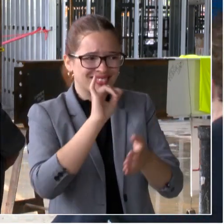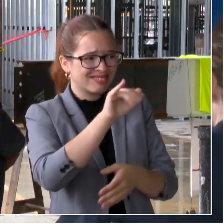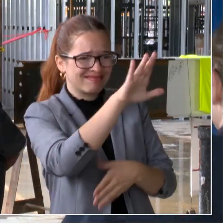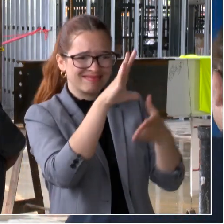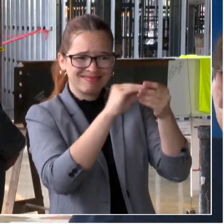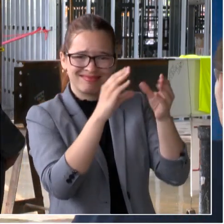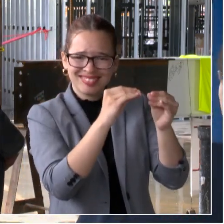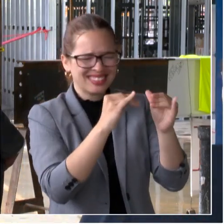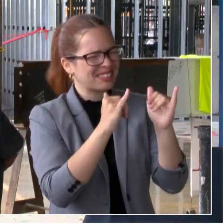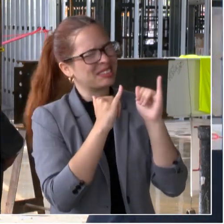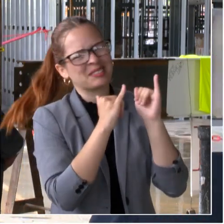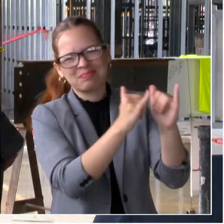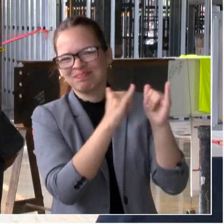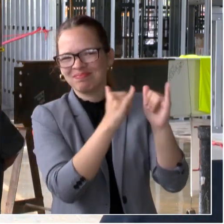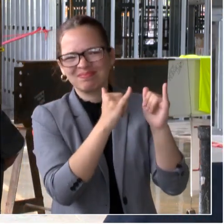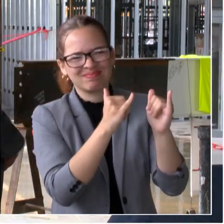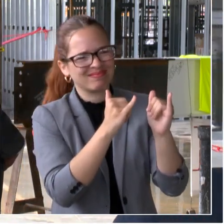Well, good morning.